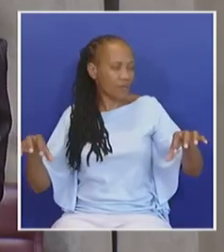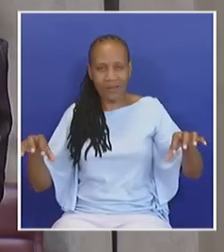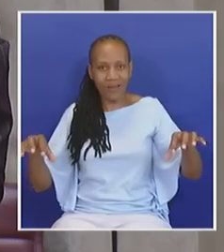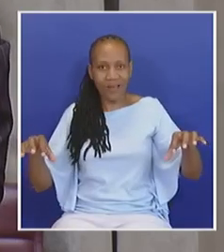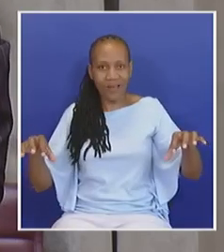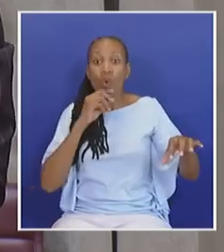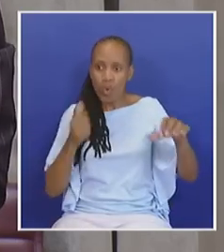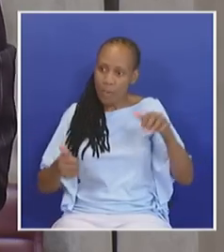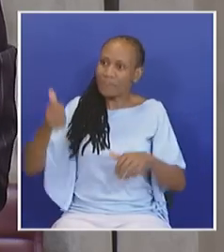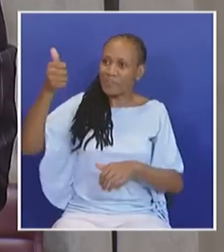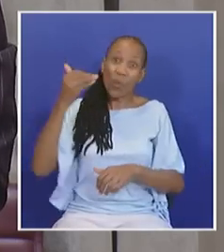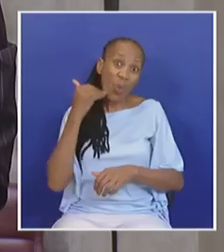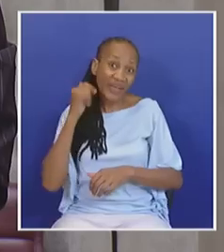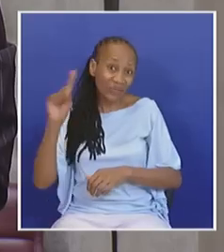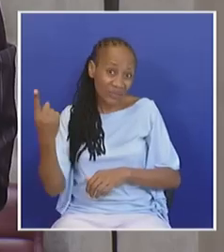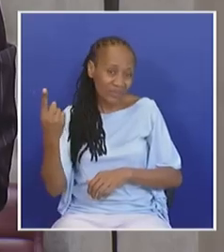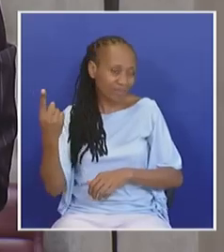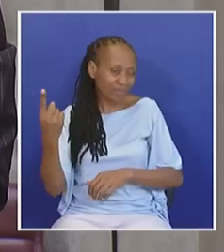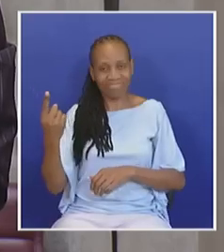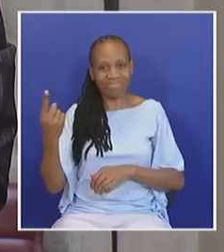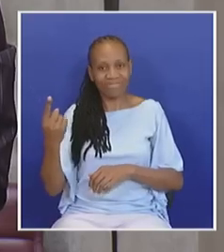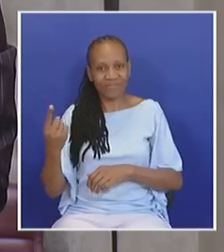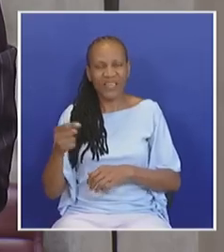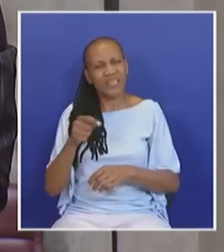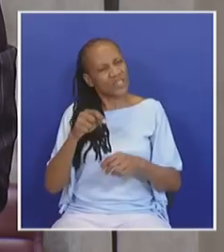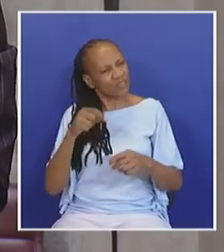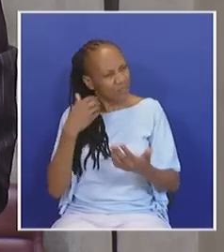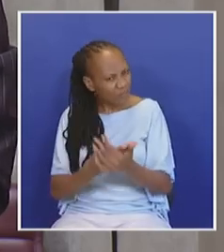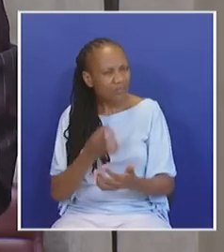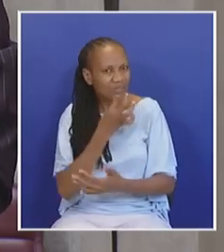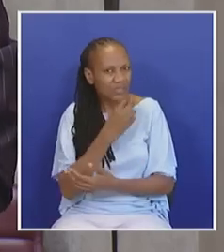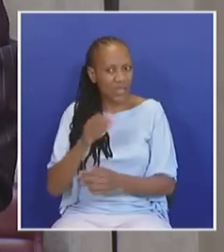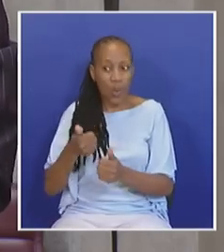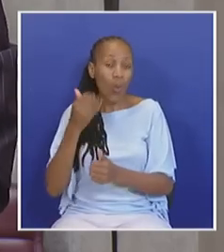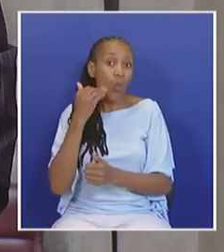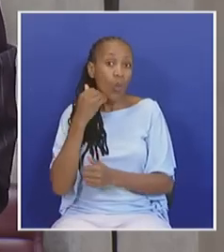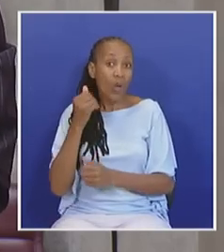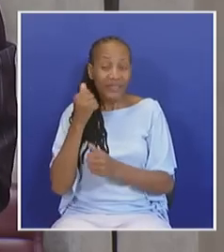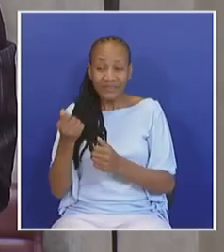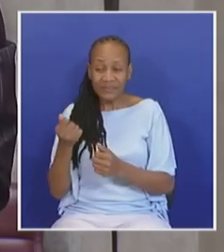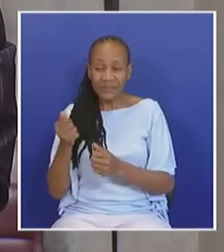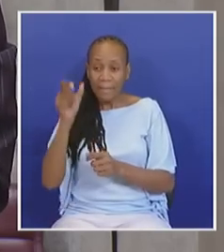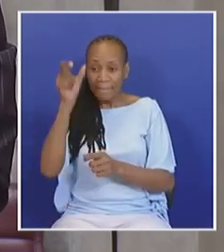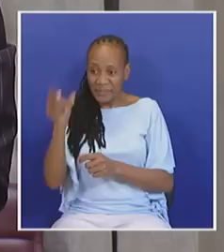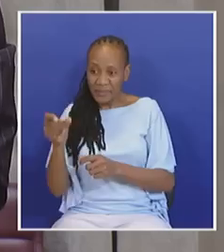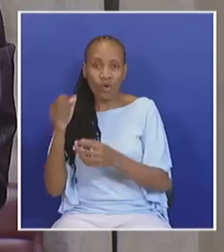person. White privilege is vast, deserved, and as normal as the fact that the sun rises in the east and that the apple which falls